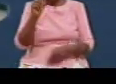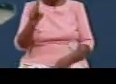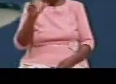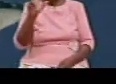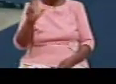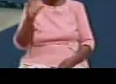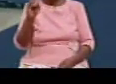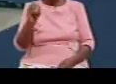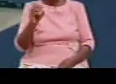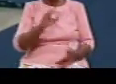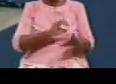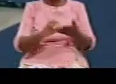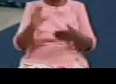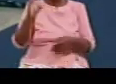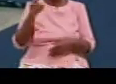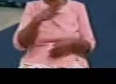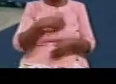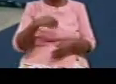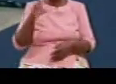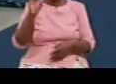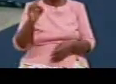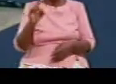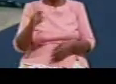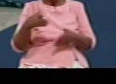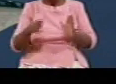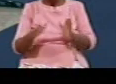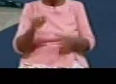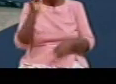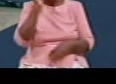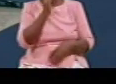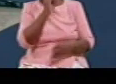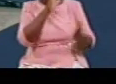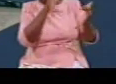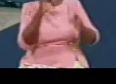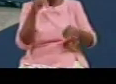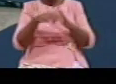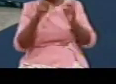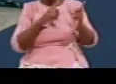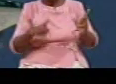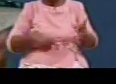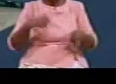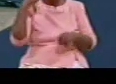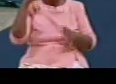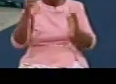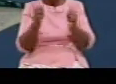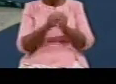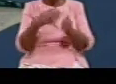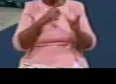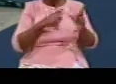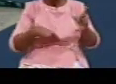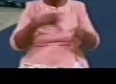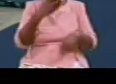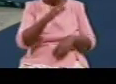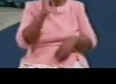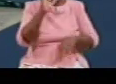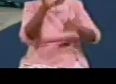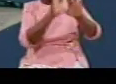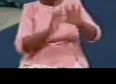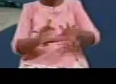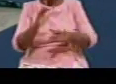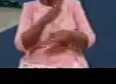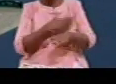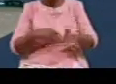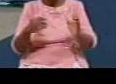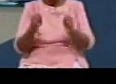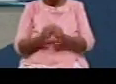Let Israel hope in the Lord, for with the Lord there is mercy, and with him